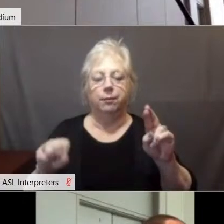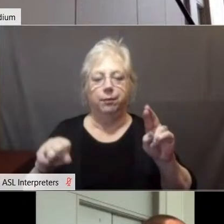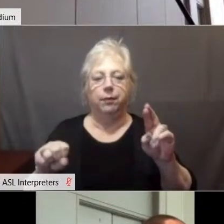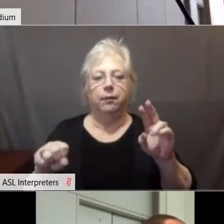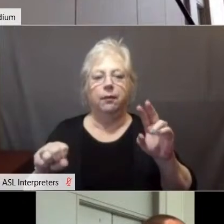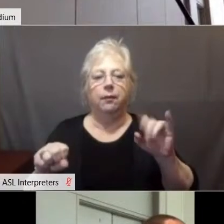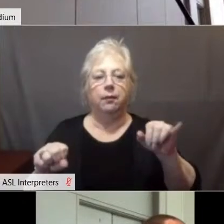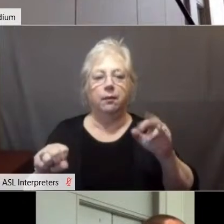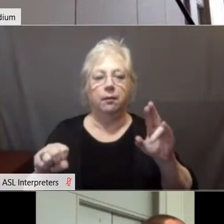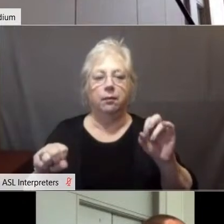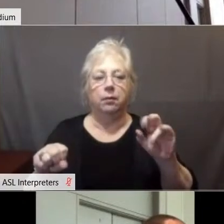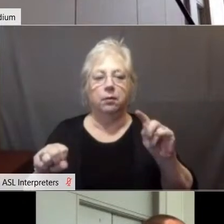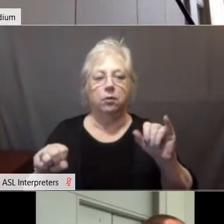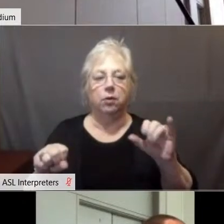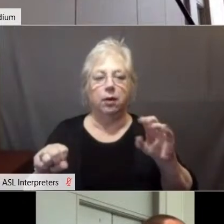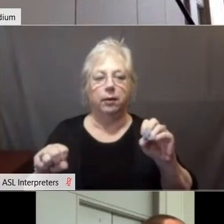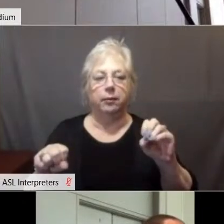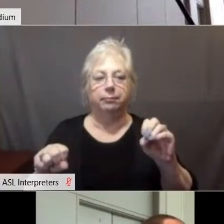Justice.